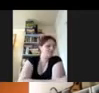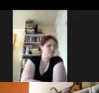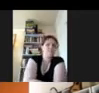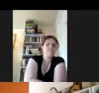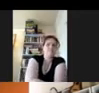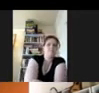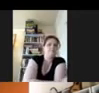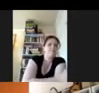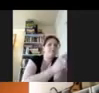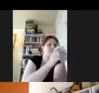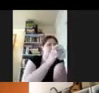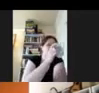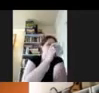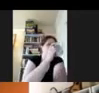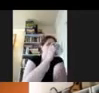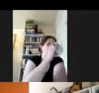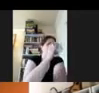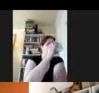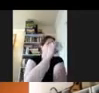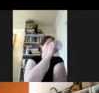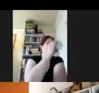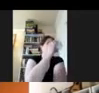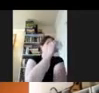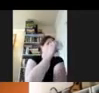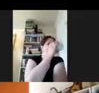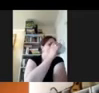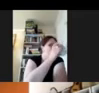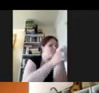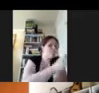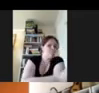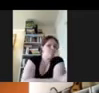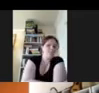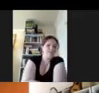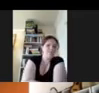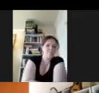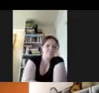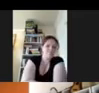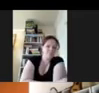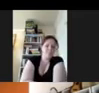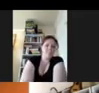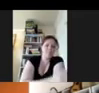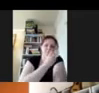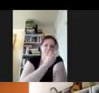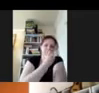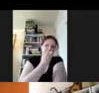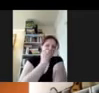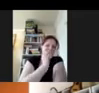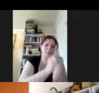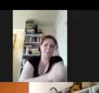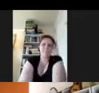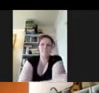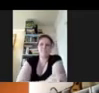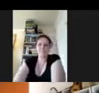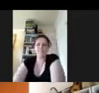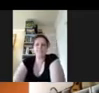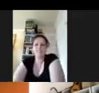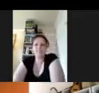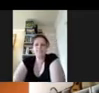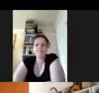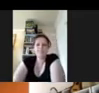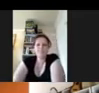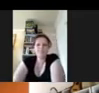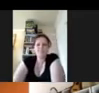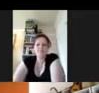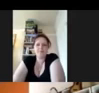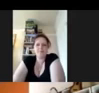about how we can use Zoom and Whereby to really provide support that's really engaging and meaningful for everybody that